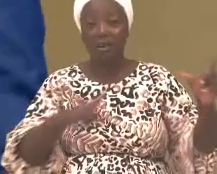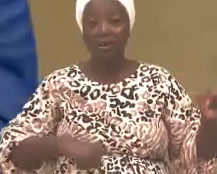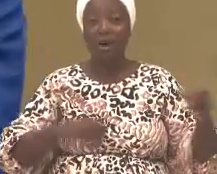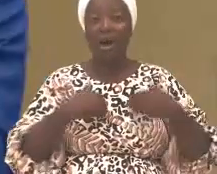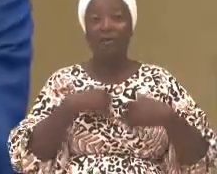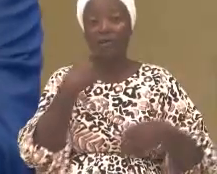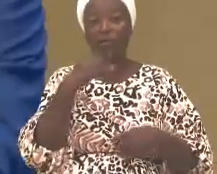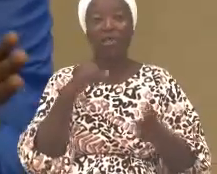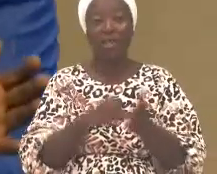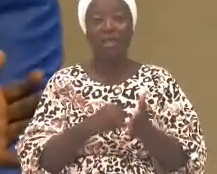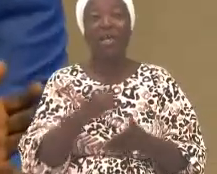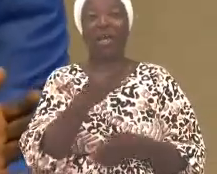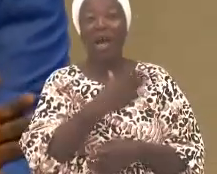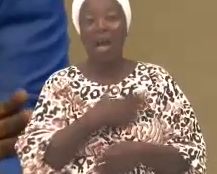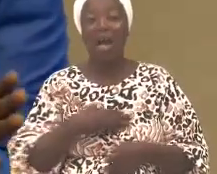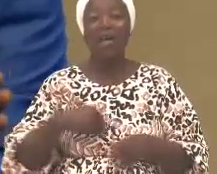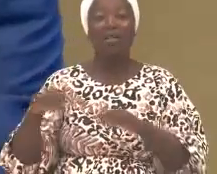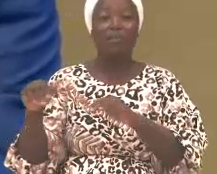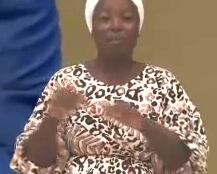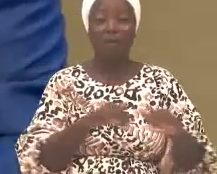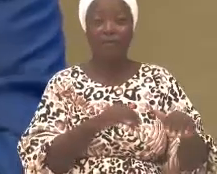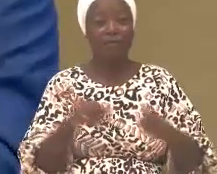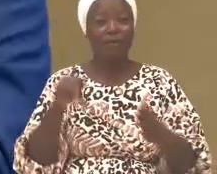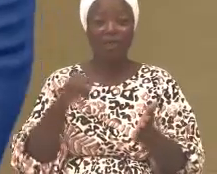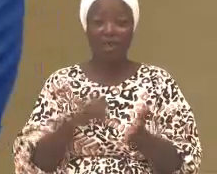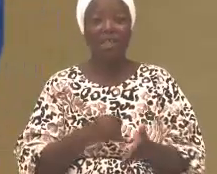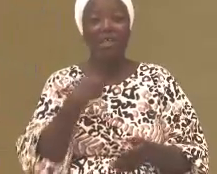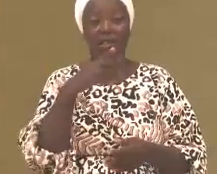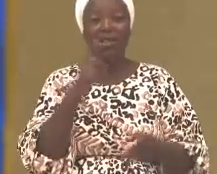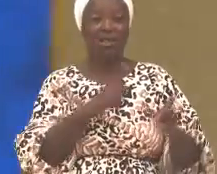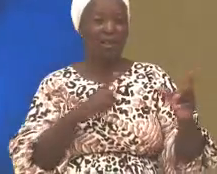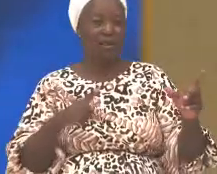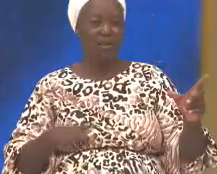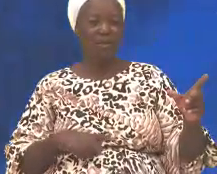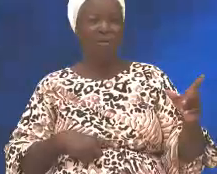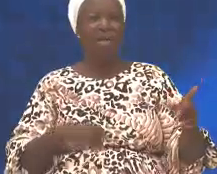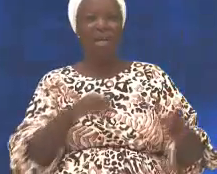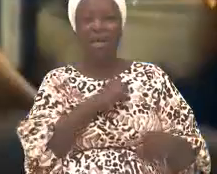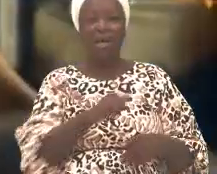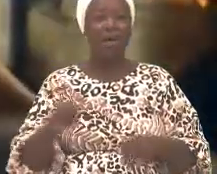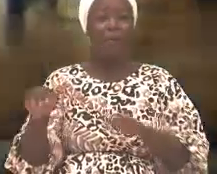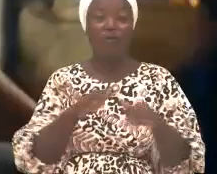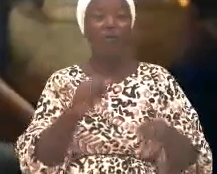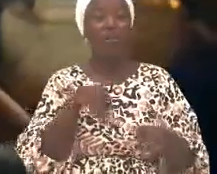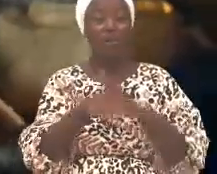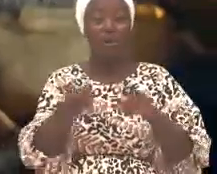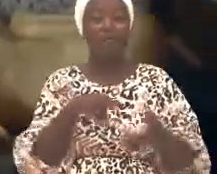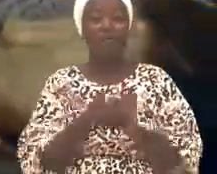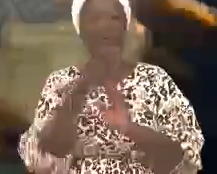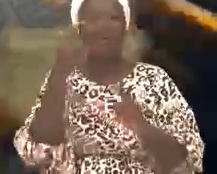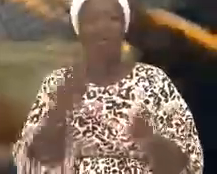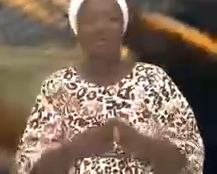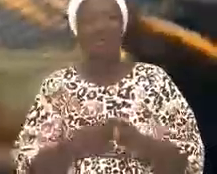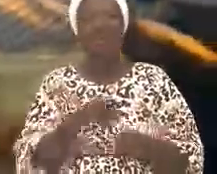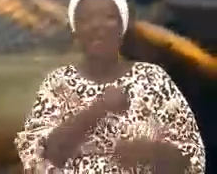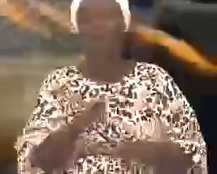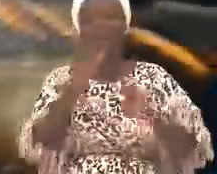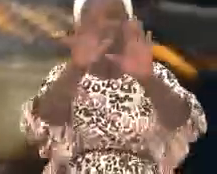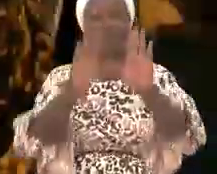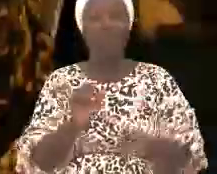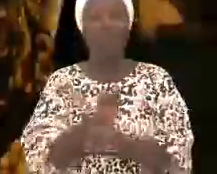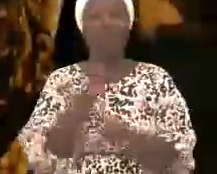it and performed it, says the Lord. A performance in your life, a miracle in